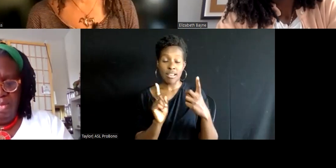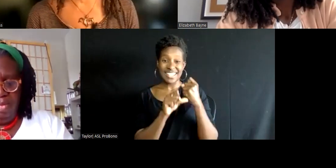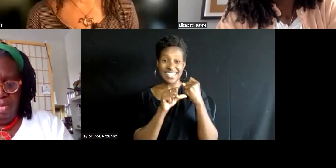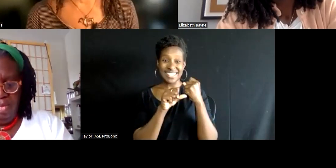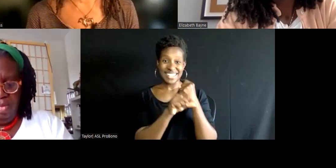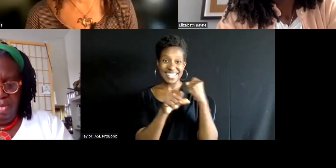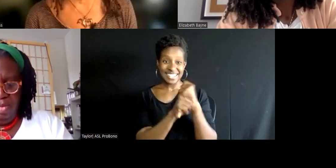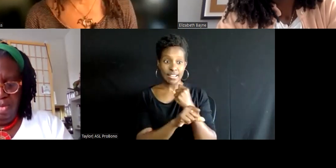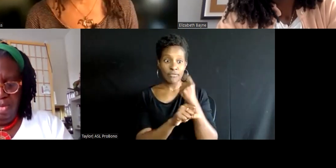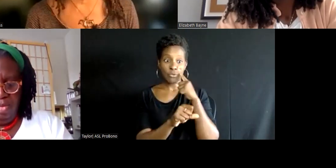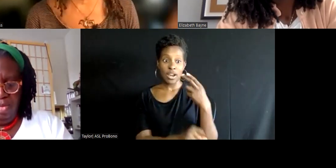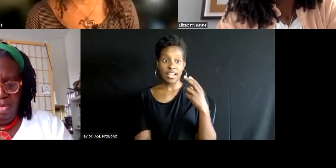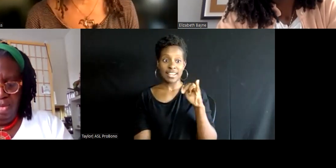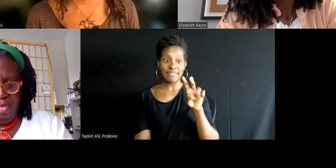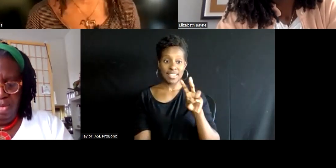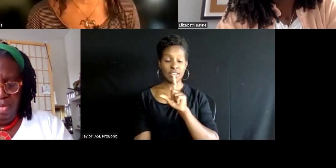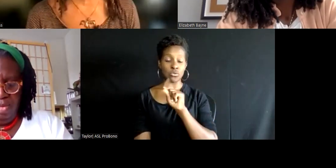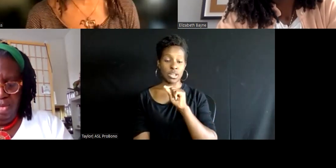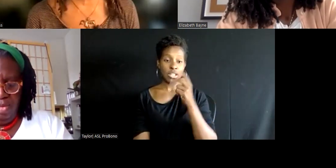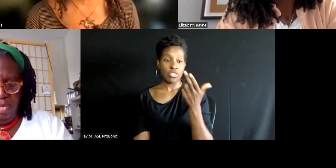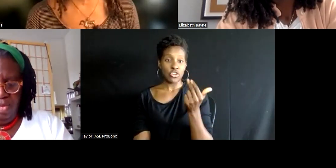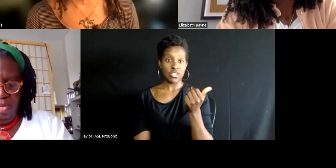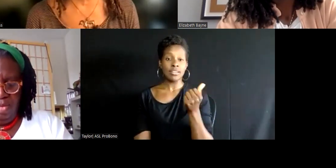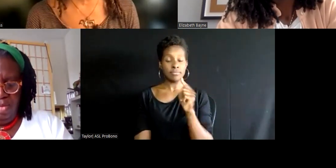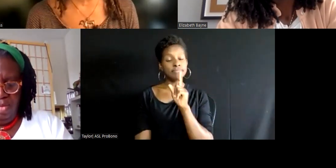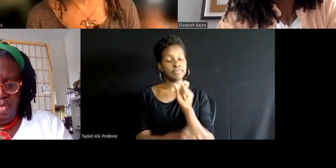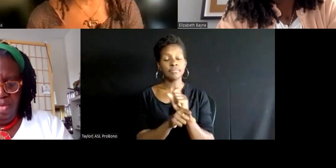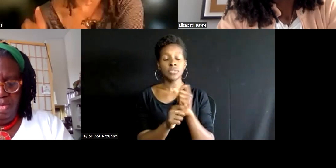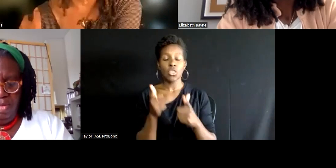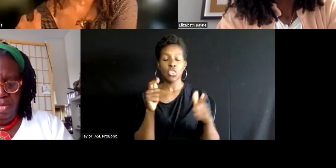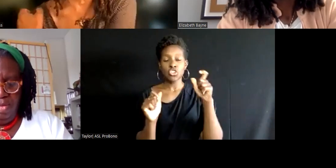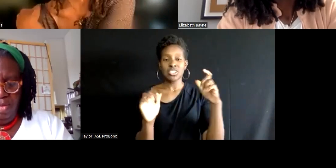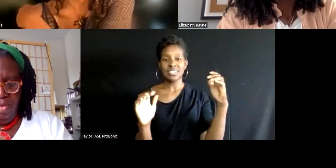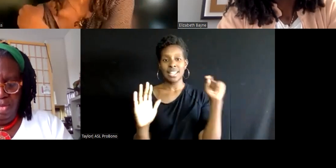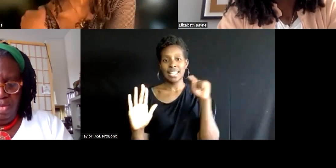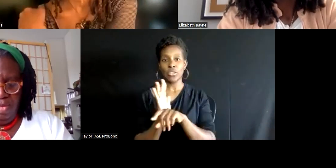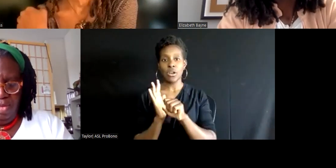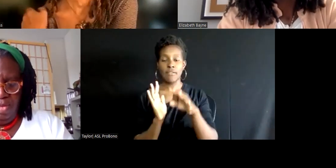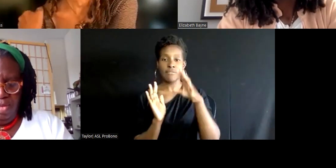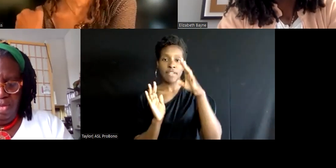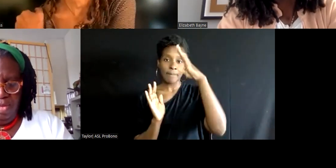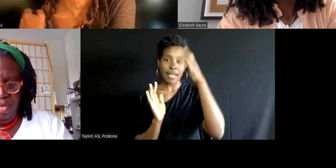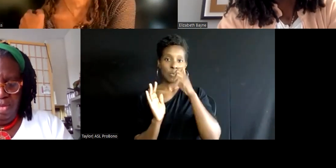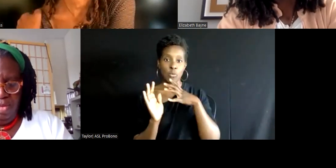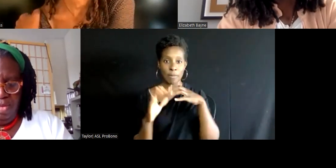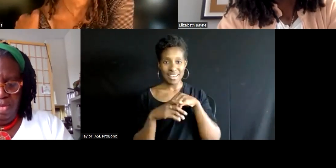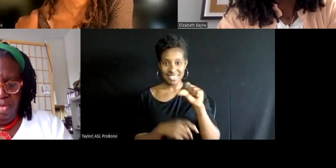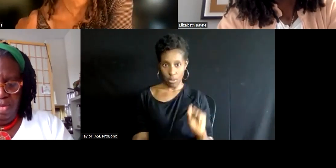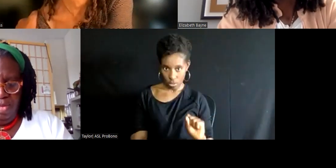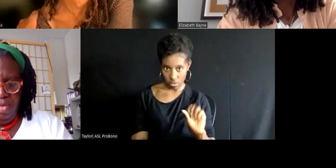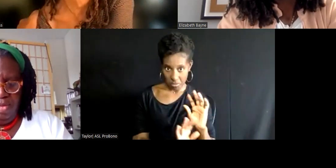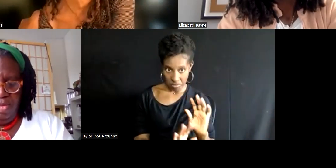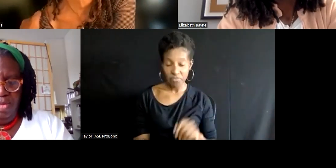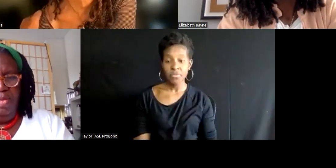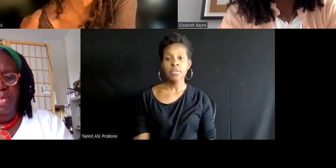in 2013 was the largest killer of Black women in the South. And then